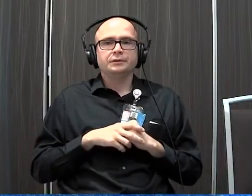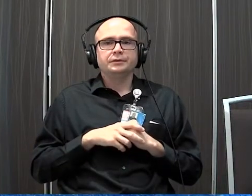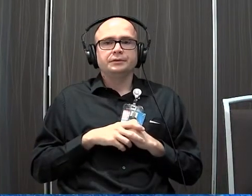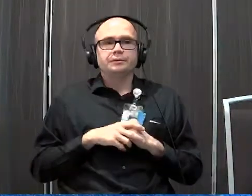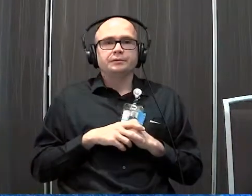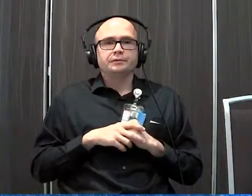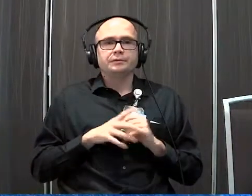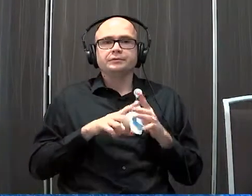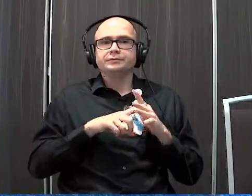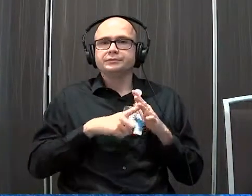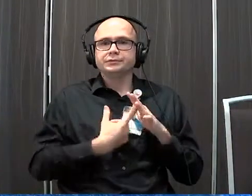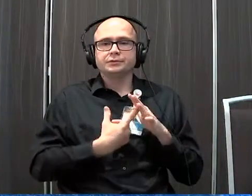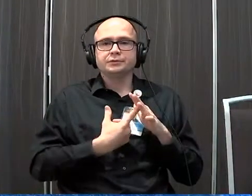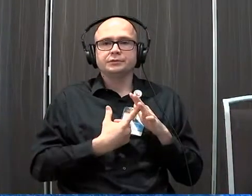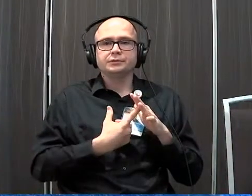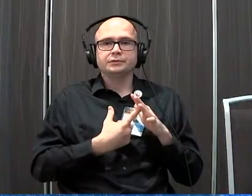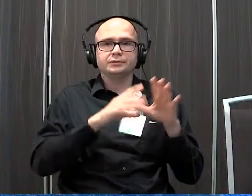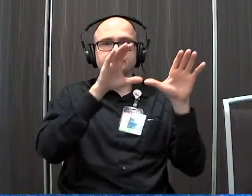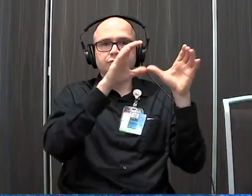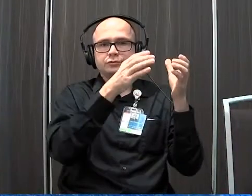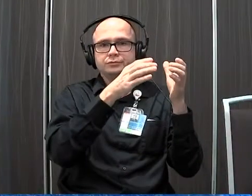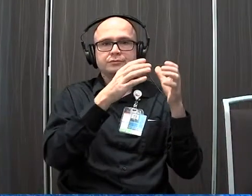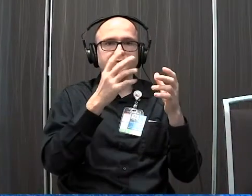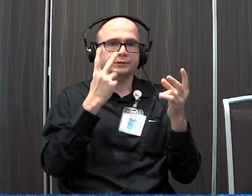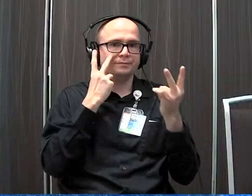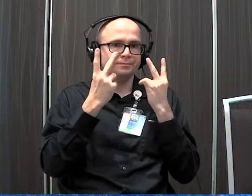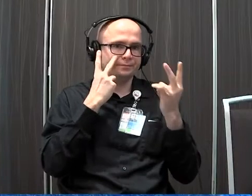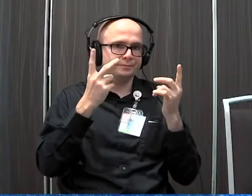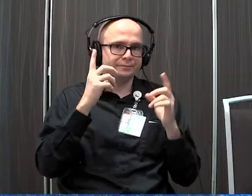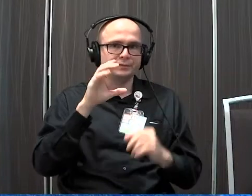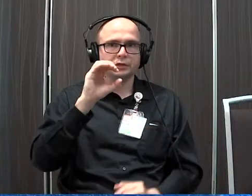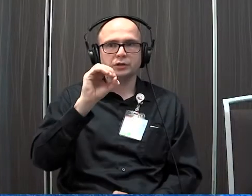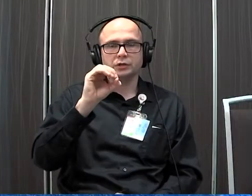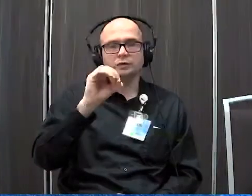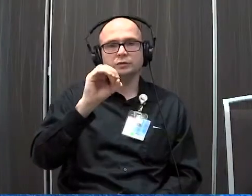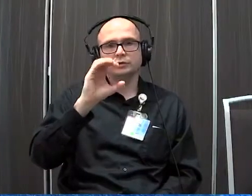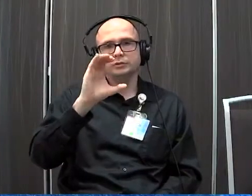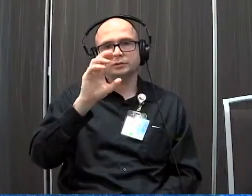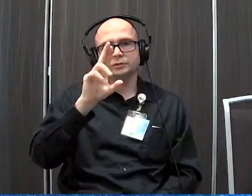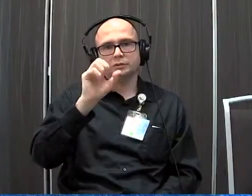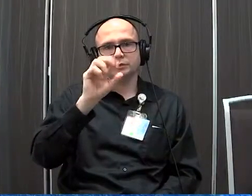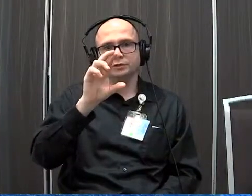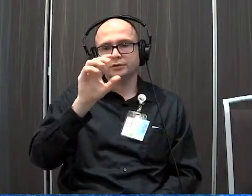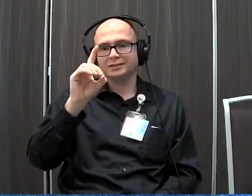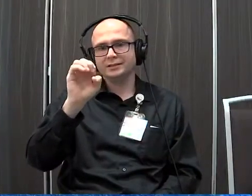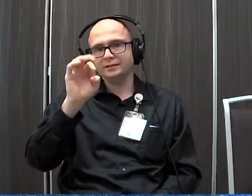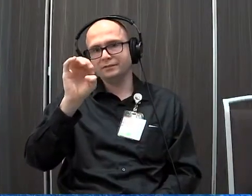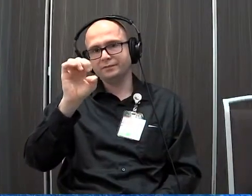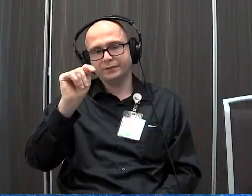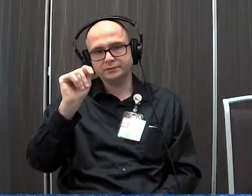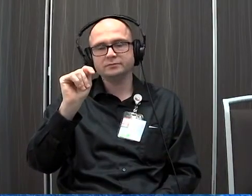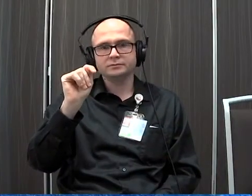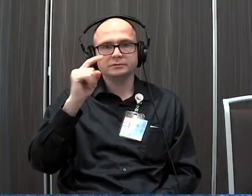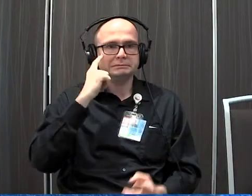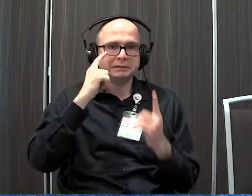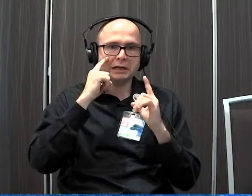So starting off with this category in the sensory domain, ocular defects. So this contains